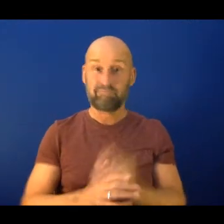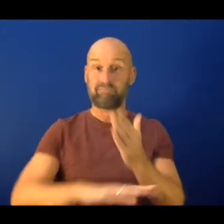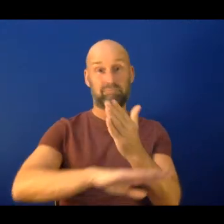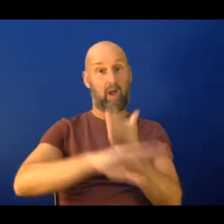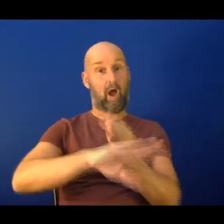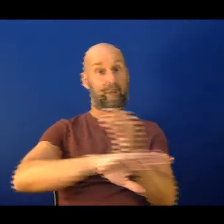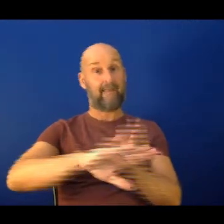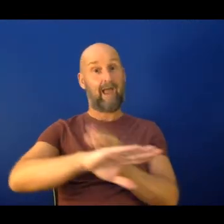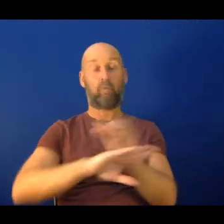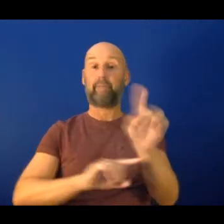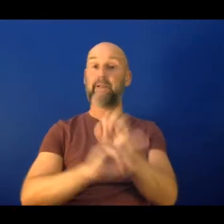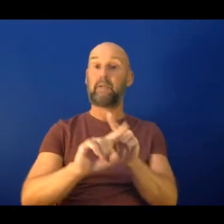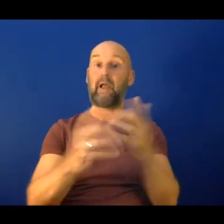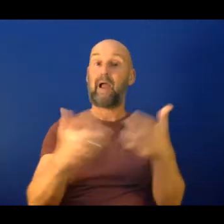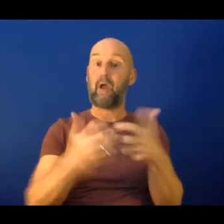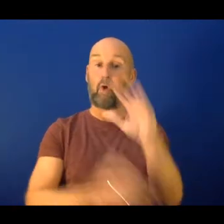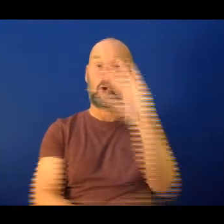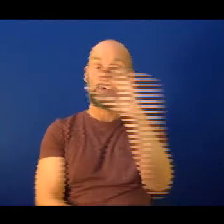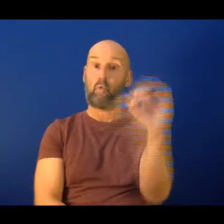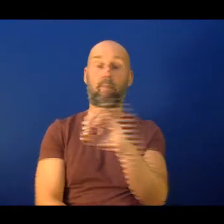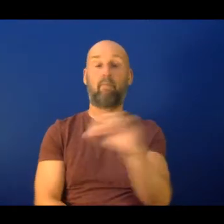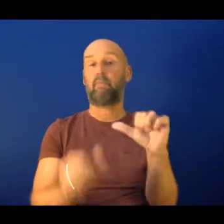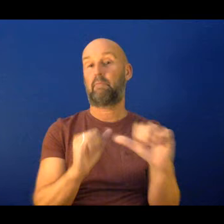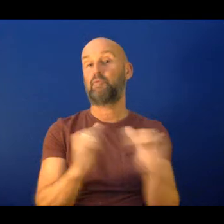half-an-hour meeting on Zoom. So it's way more convenient.